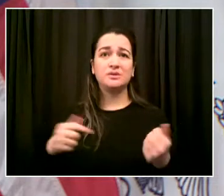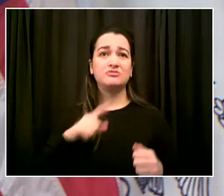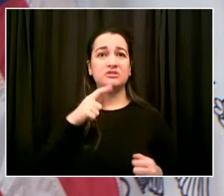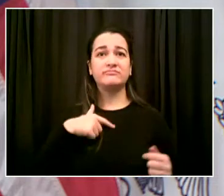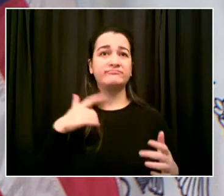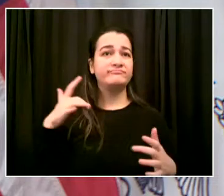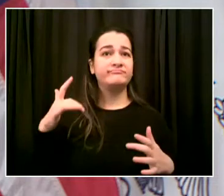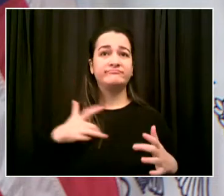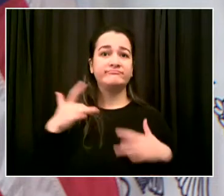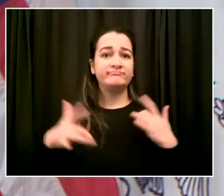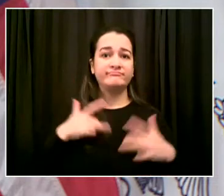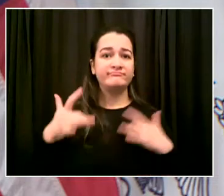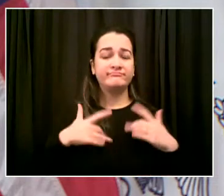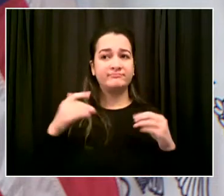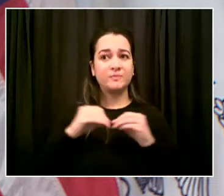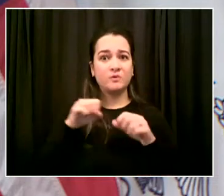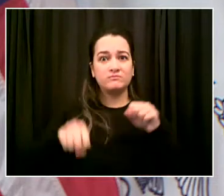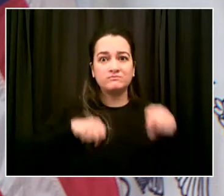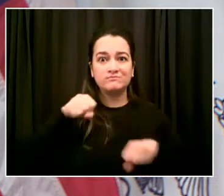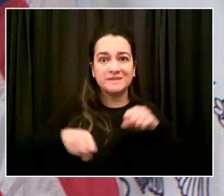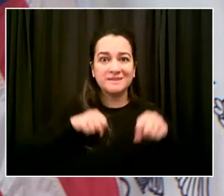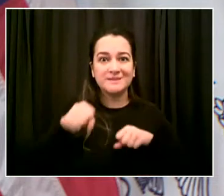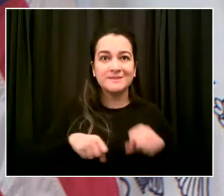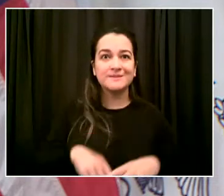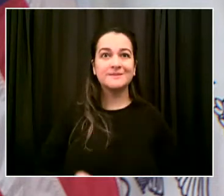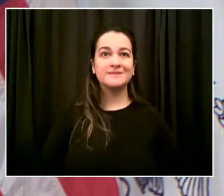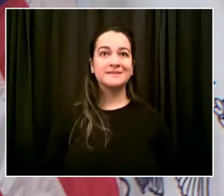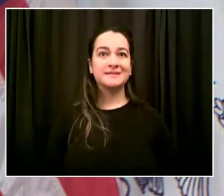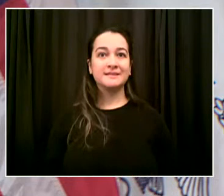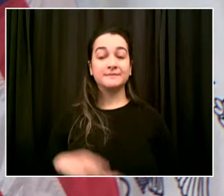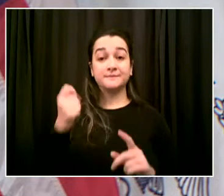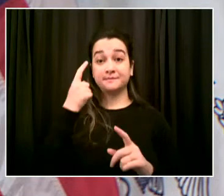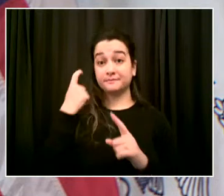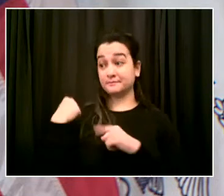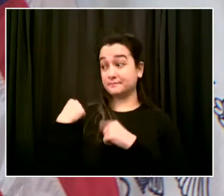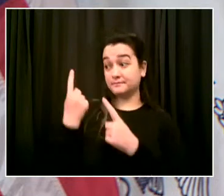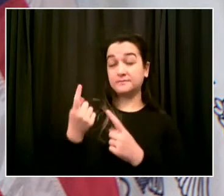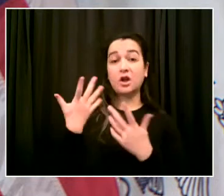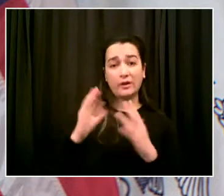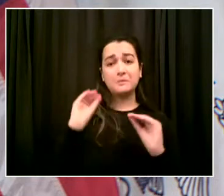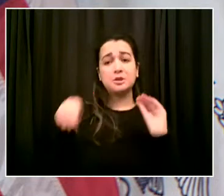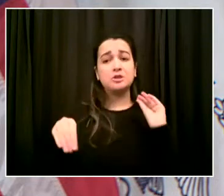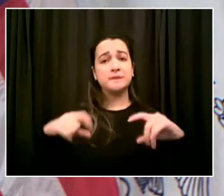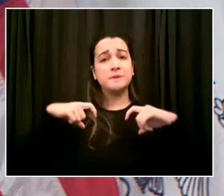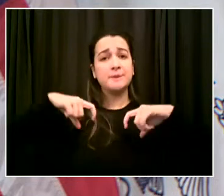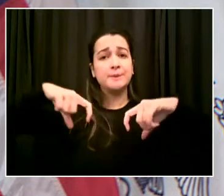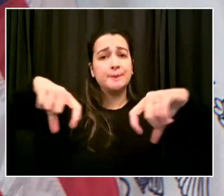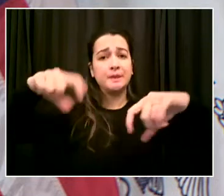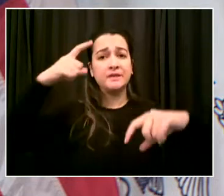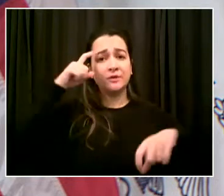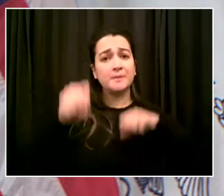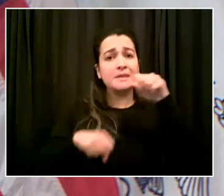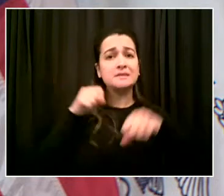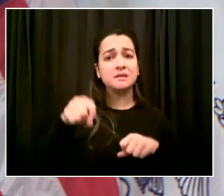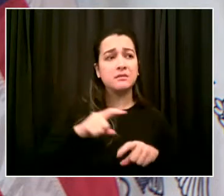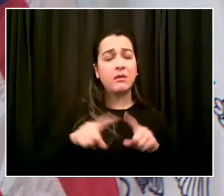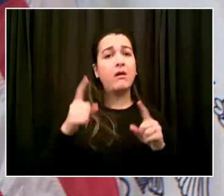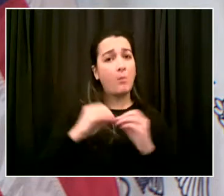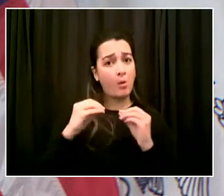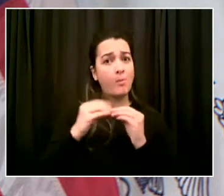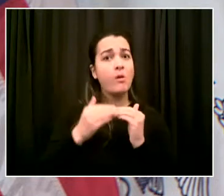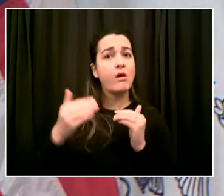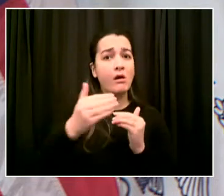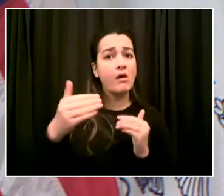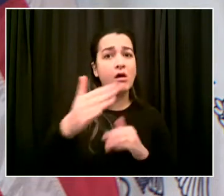Bike Boulevards plans with another announcement today. We are going to create,